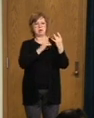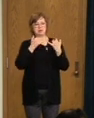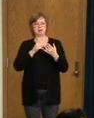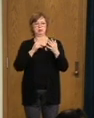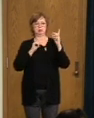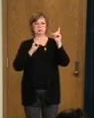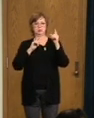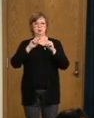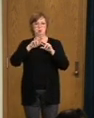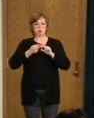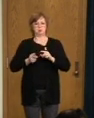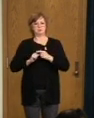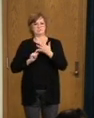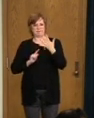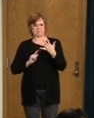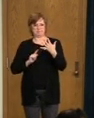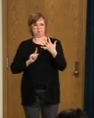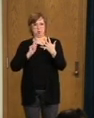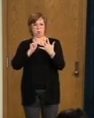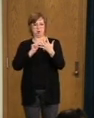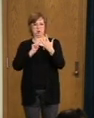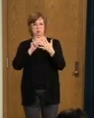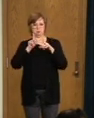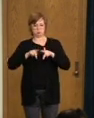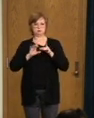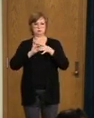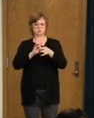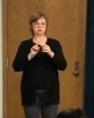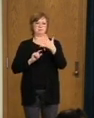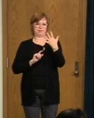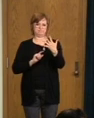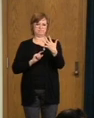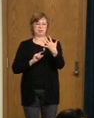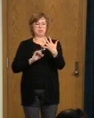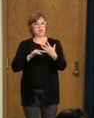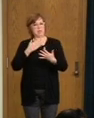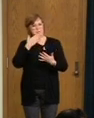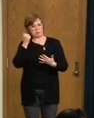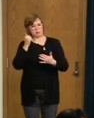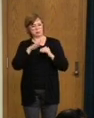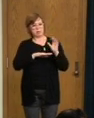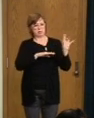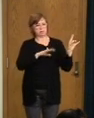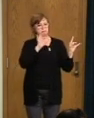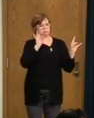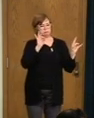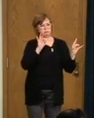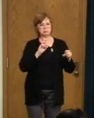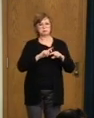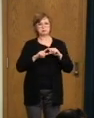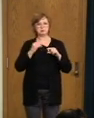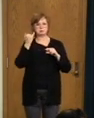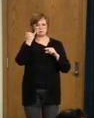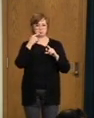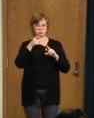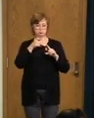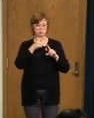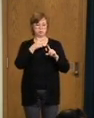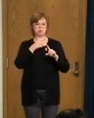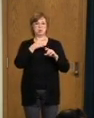further. If you develop a cough or a fever, there's 1 in 10 chance that your test will be positive for